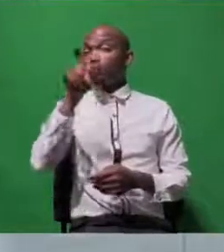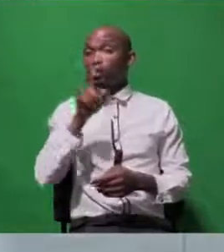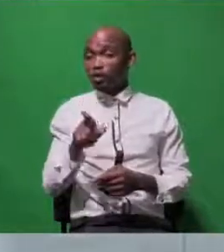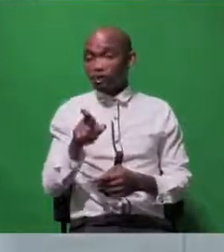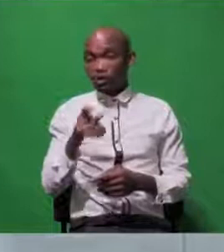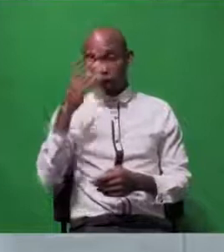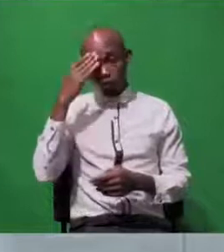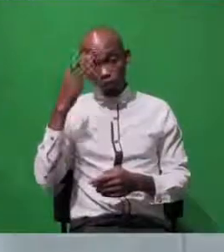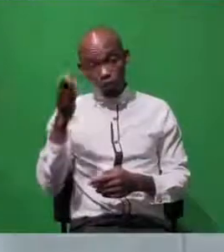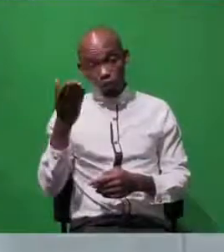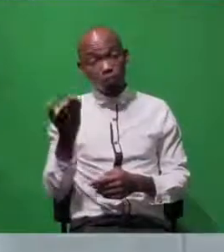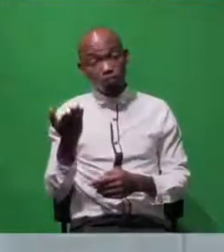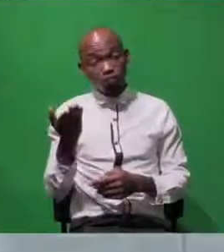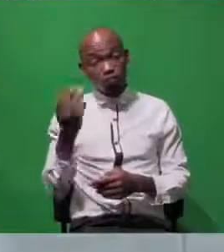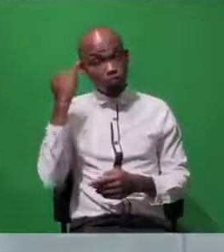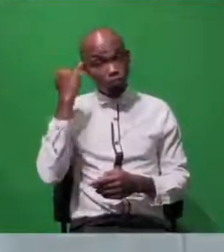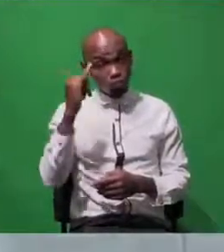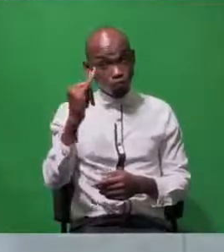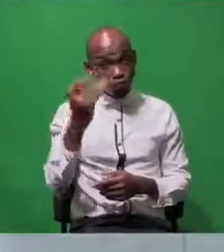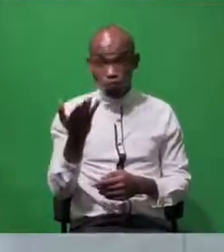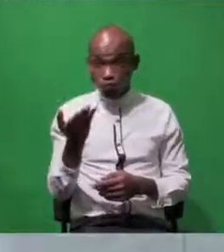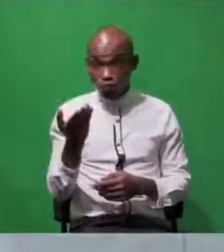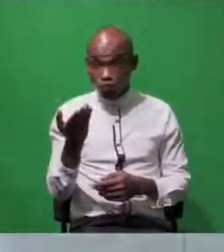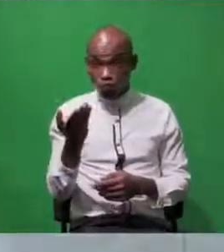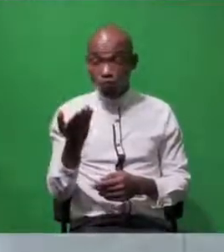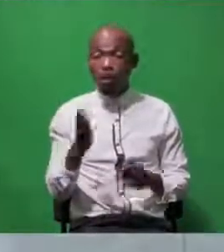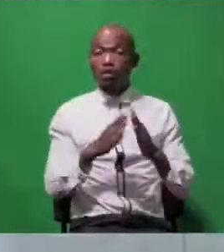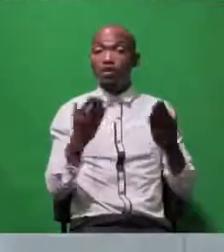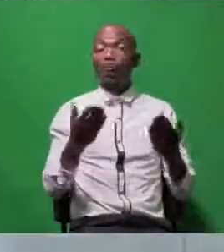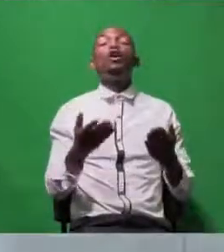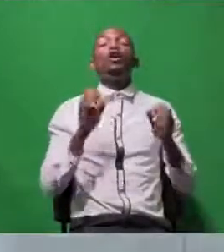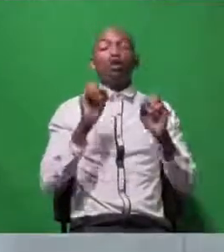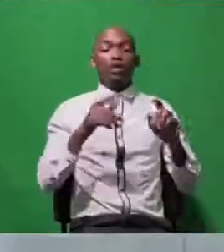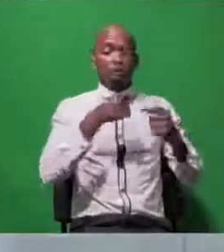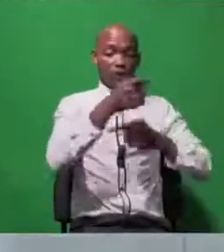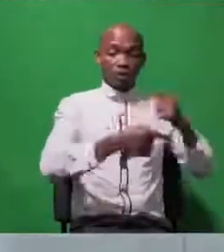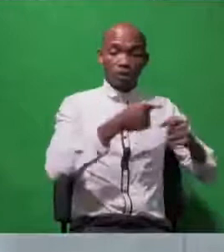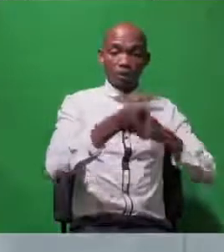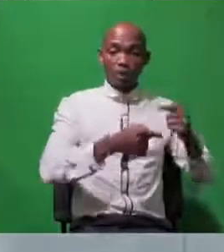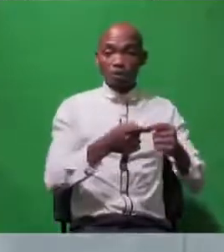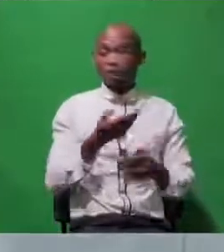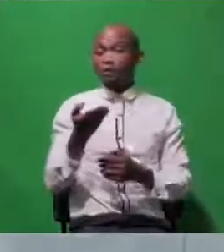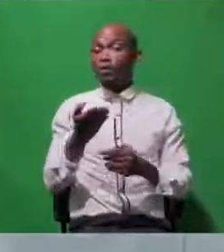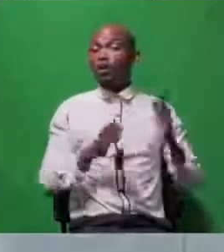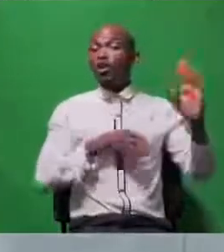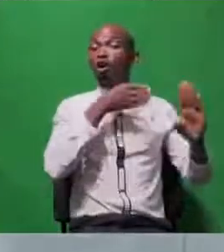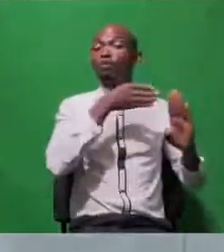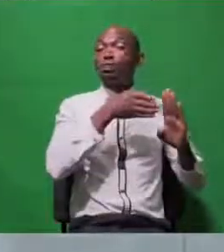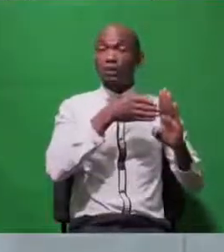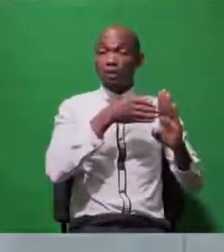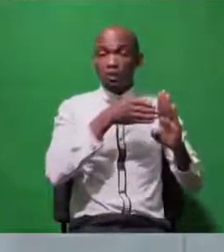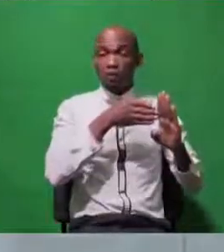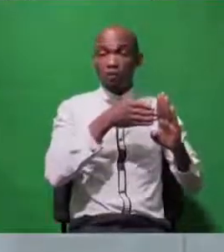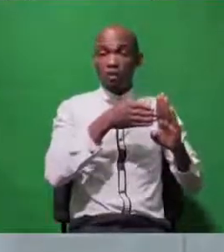Okay, no one. Okay, let us continue with these objectives of